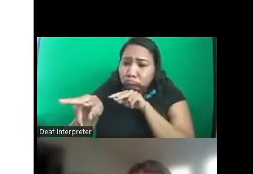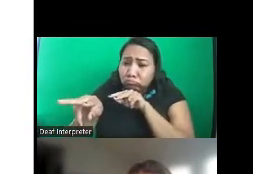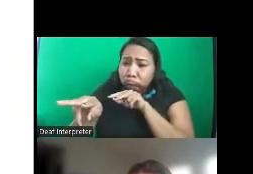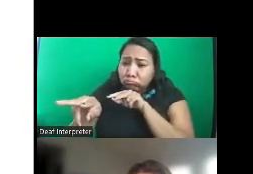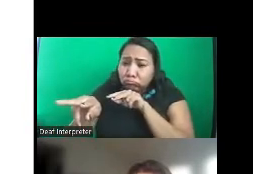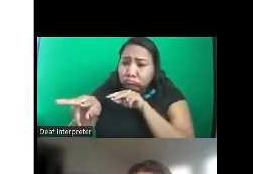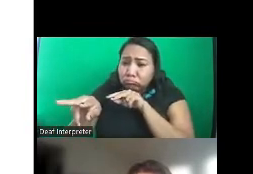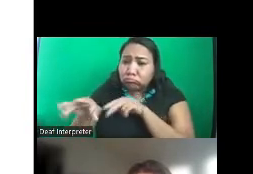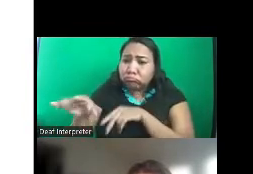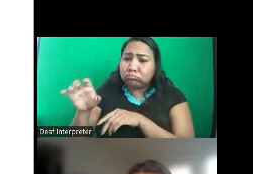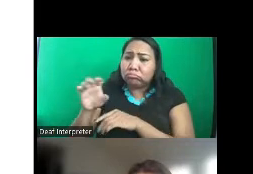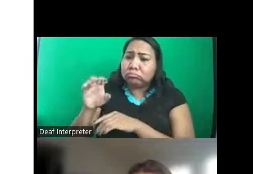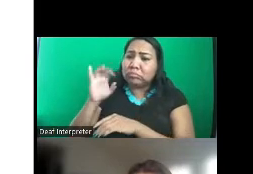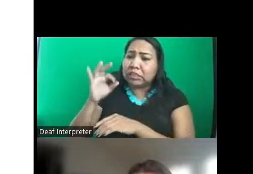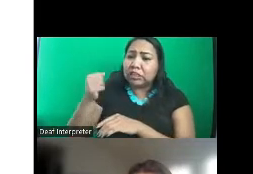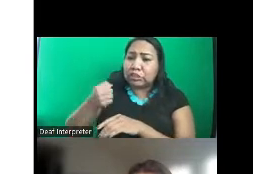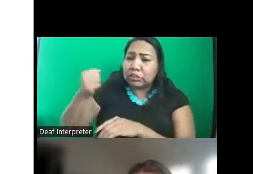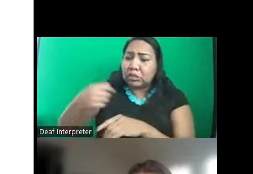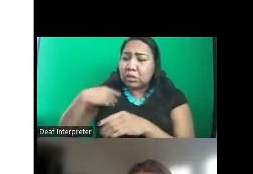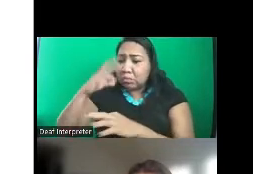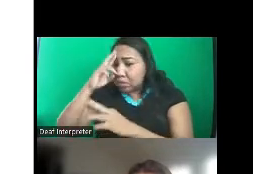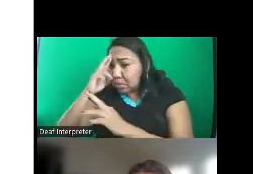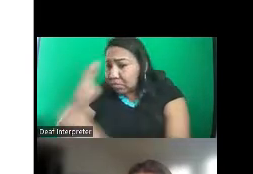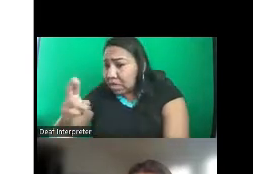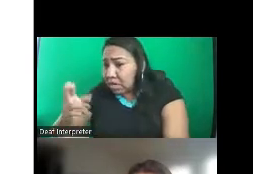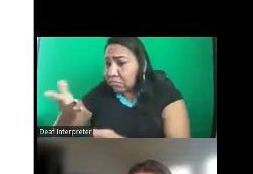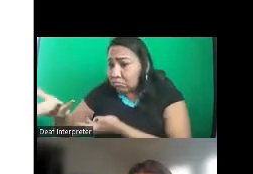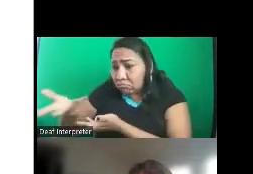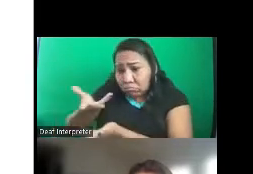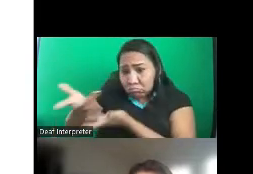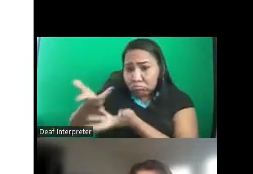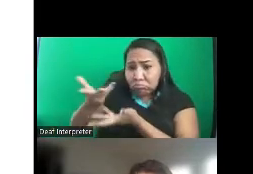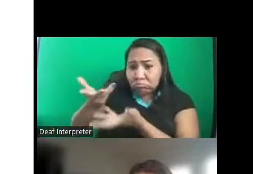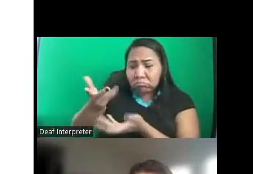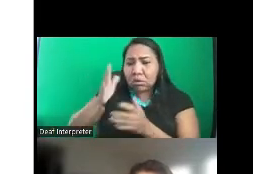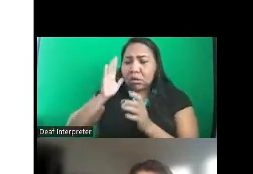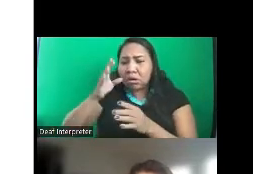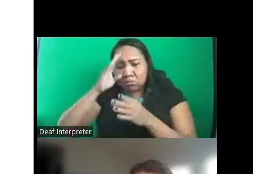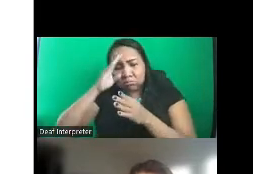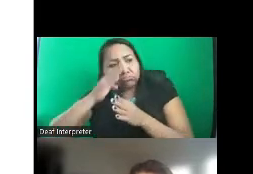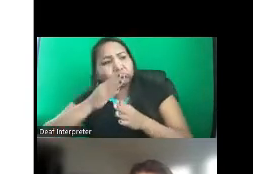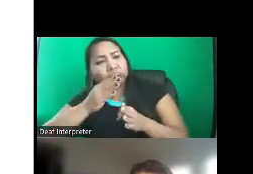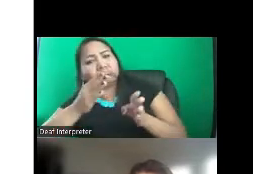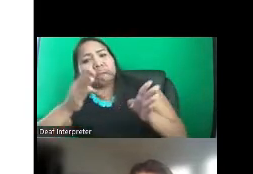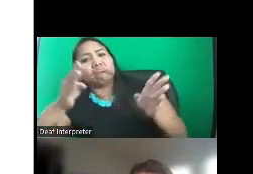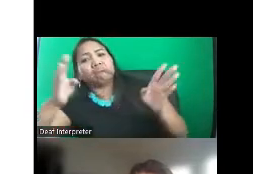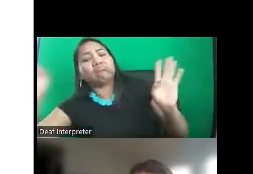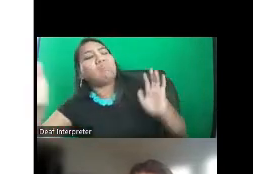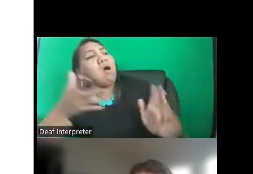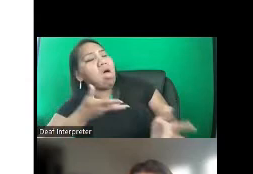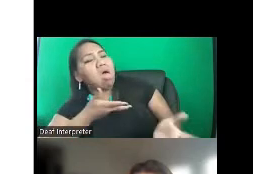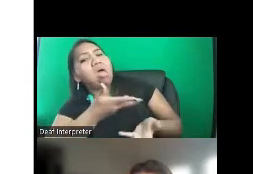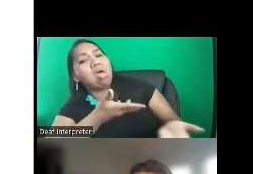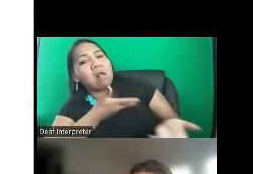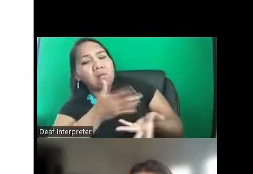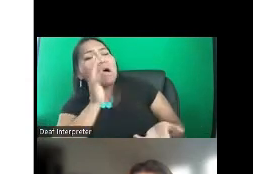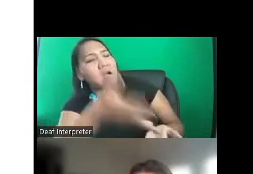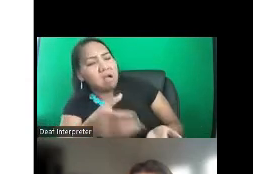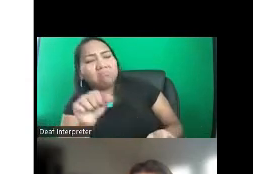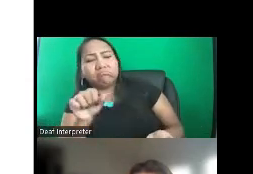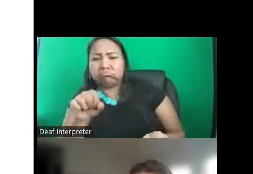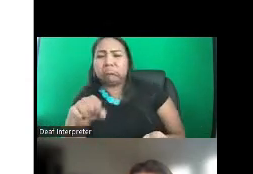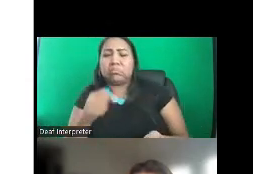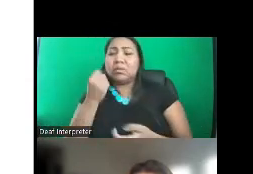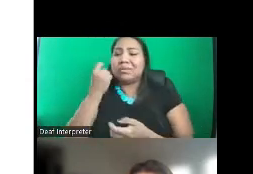respect, she's much more open to care. And, you know, we just want to do what's best for her, but she might be scared and